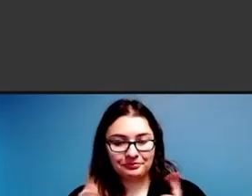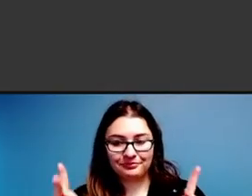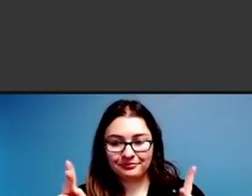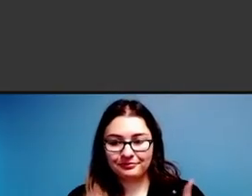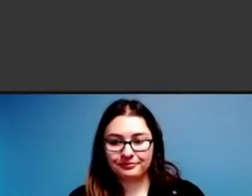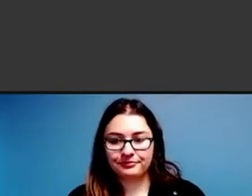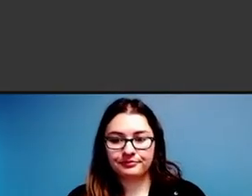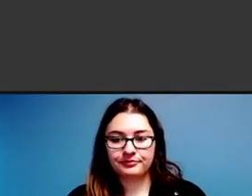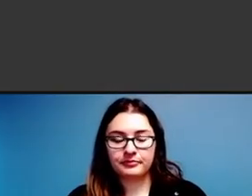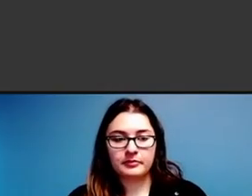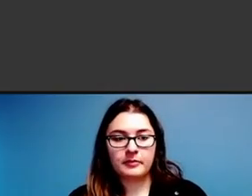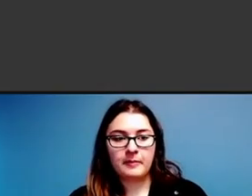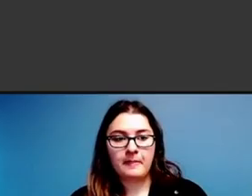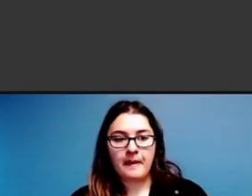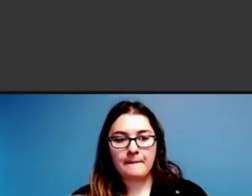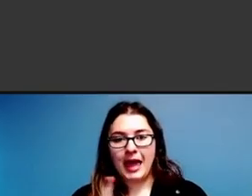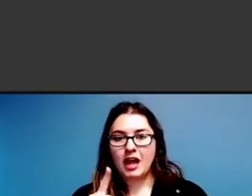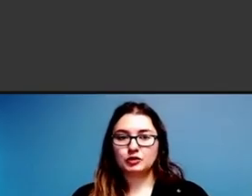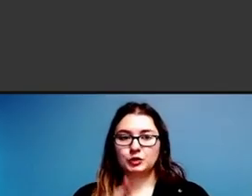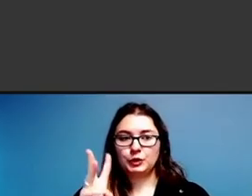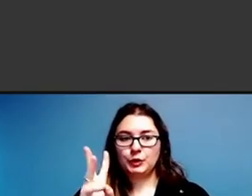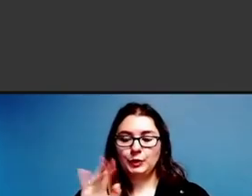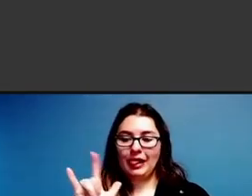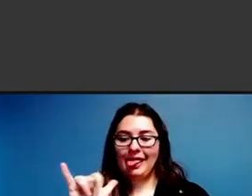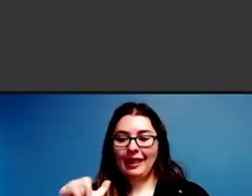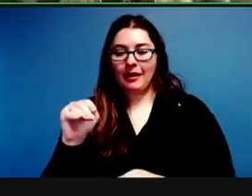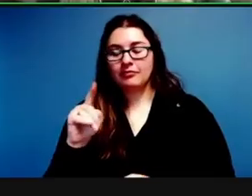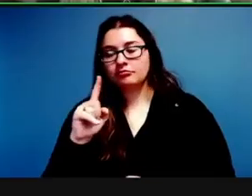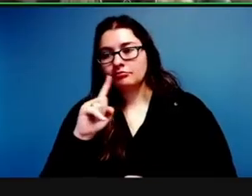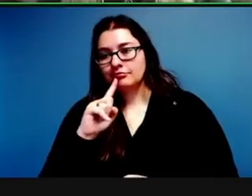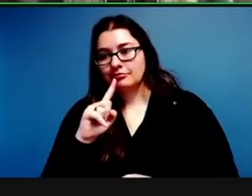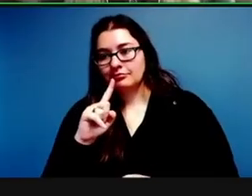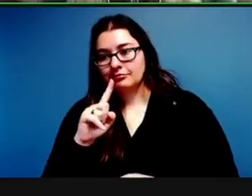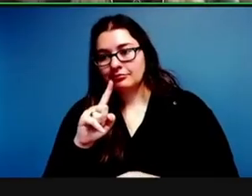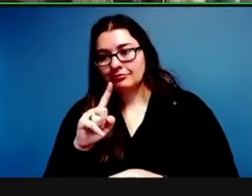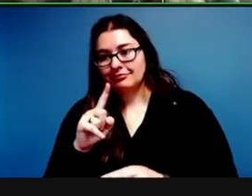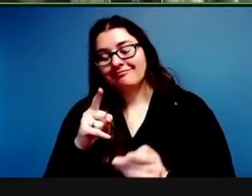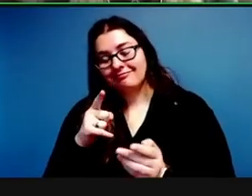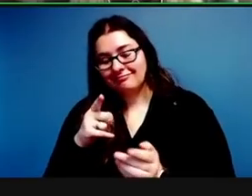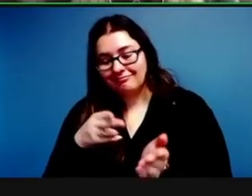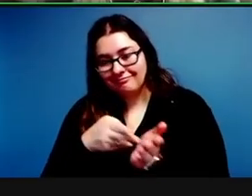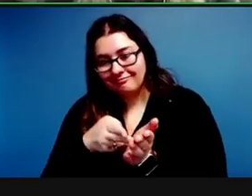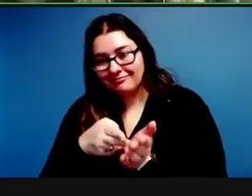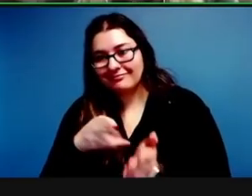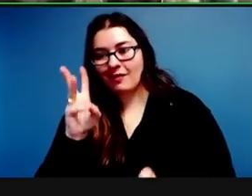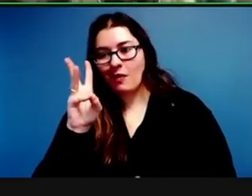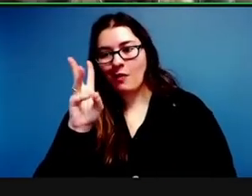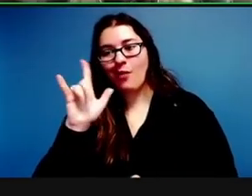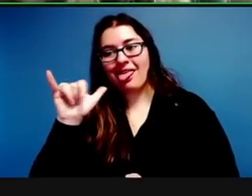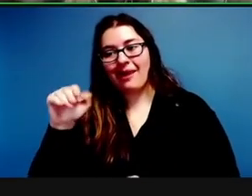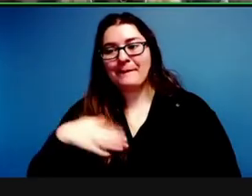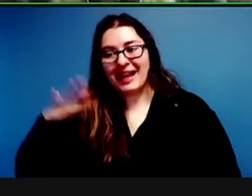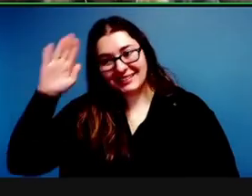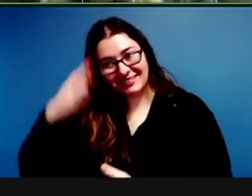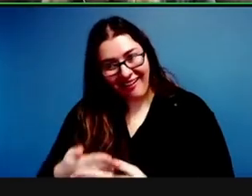So back to our little William. And in full transparency, William is my son. So